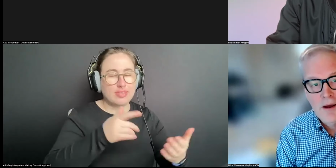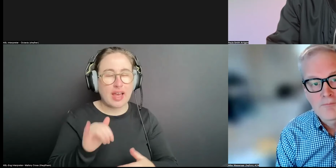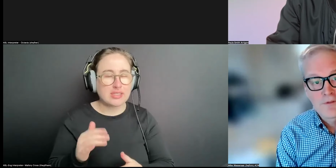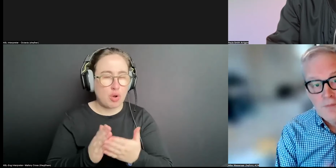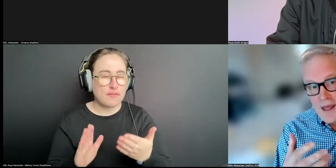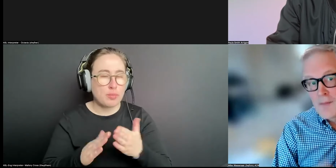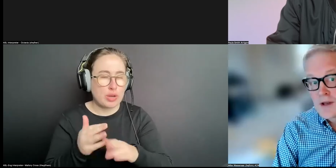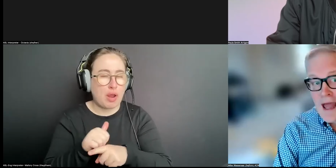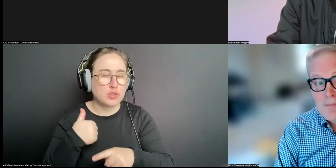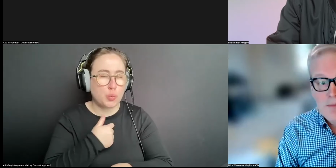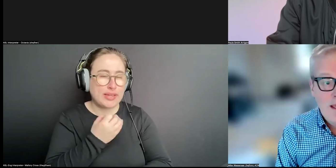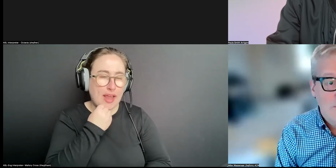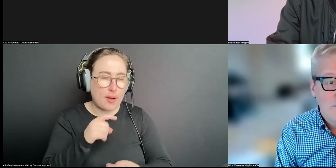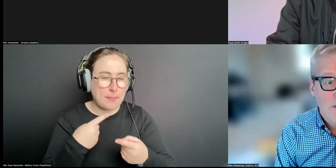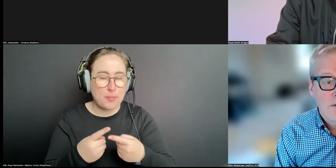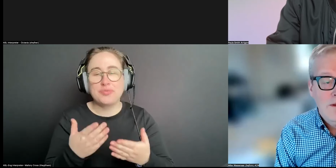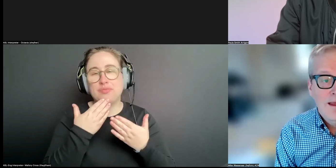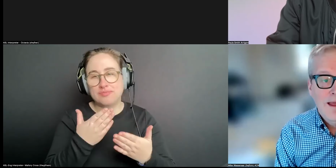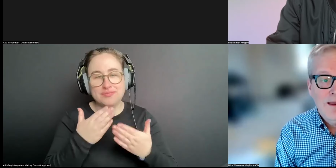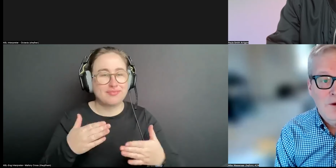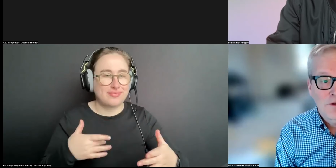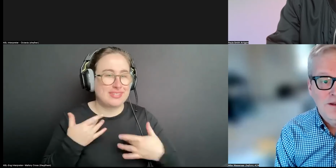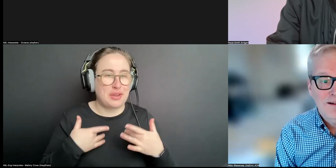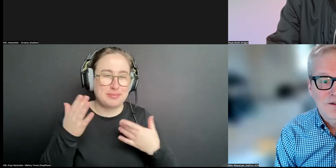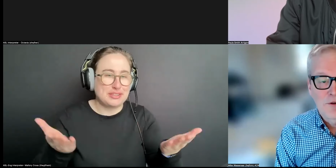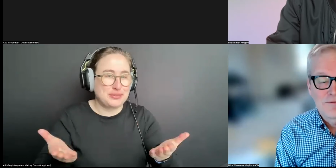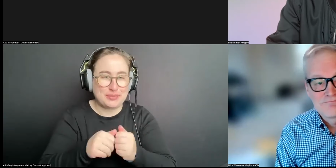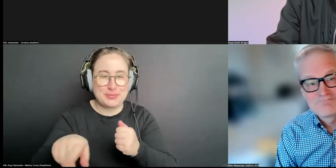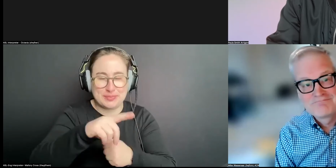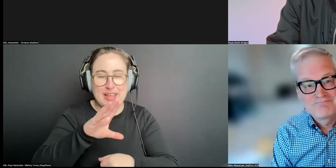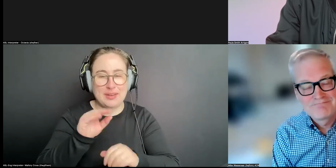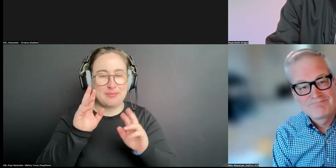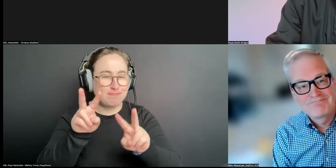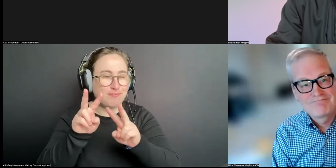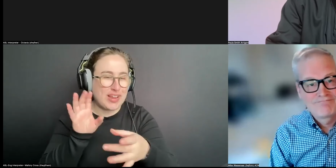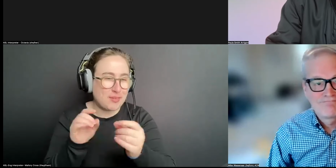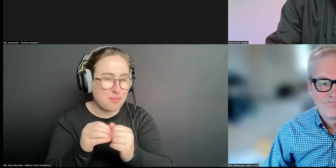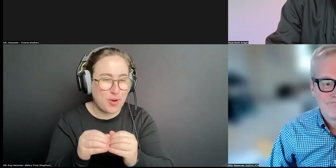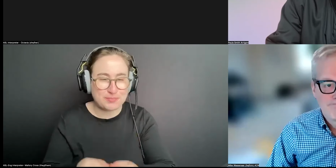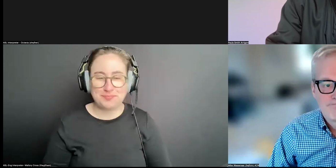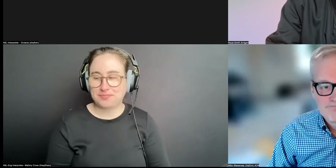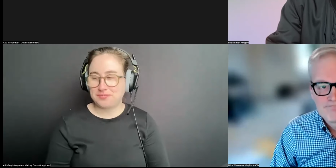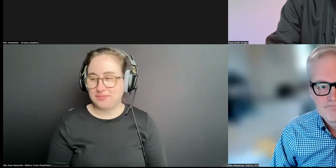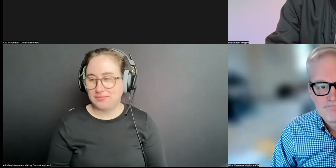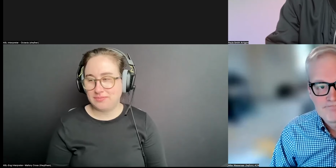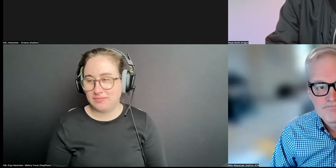care about. So I'm really happy to be here with you all, and I hope to connect and learn. Thank you,